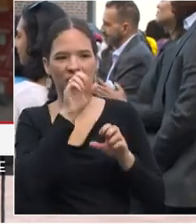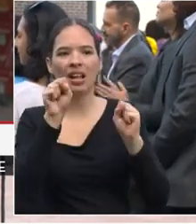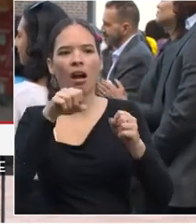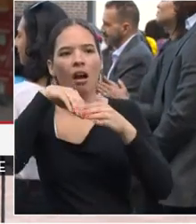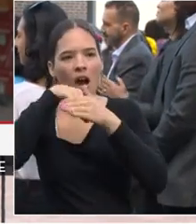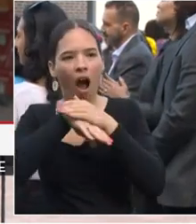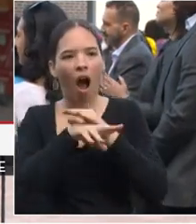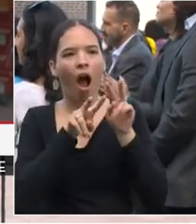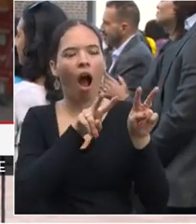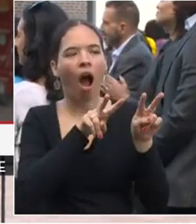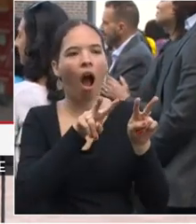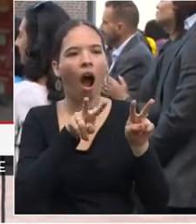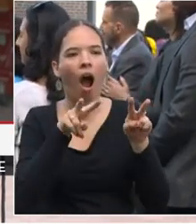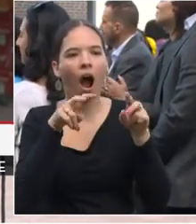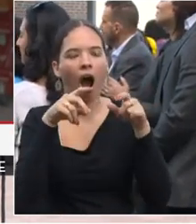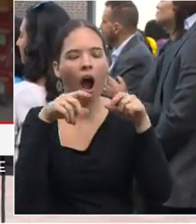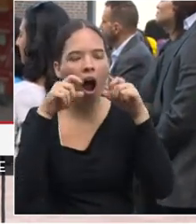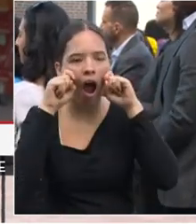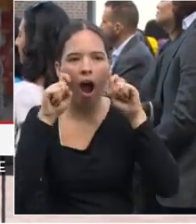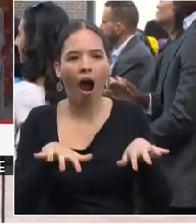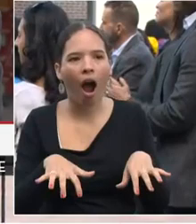of applause for that.